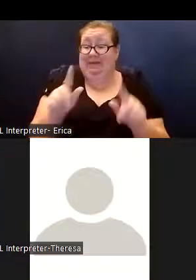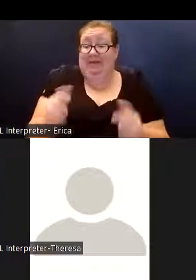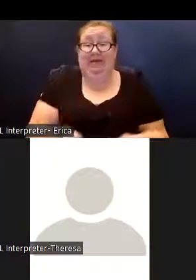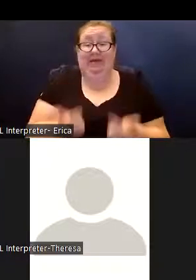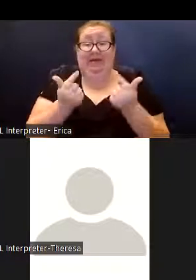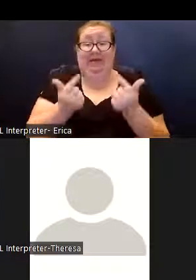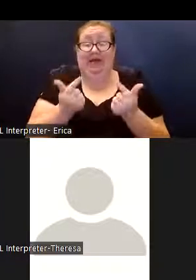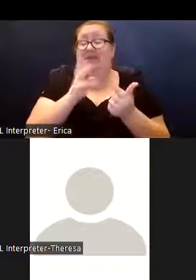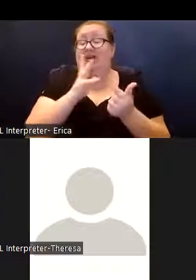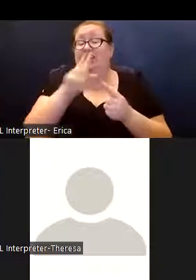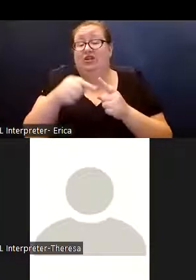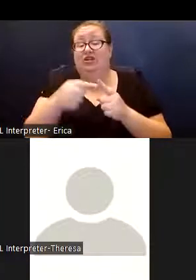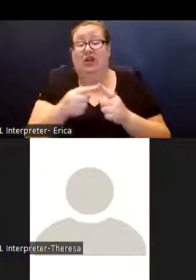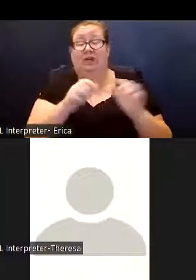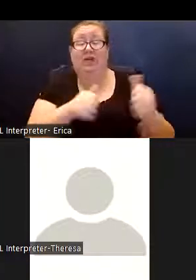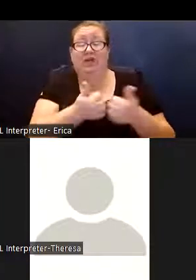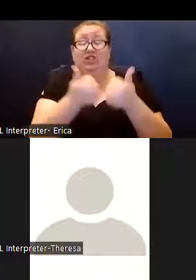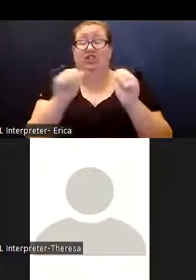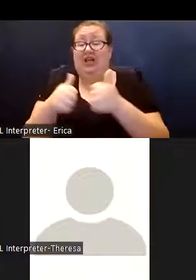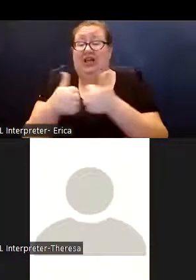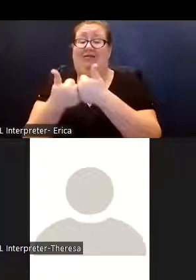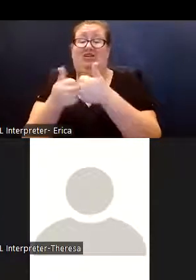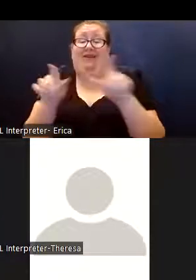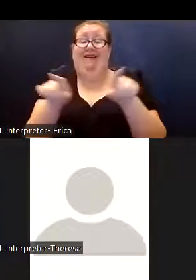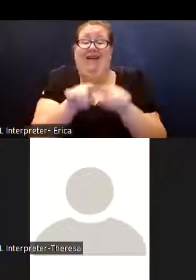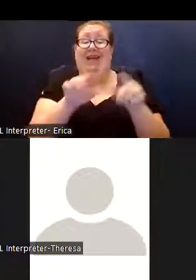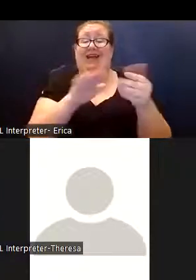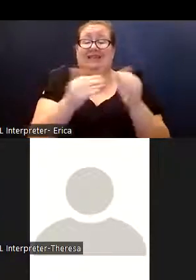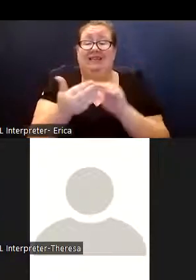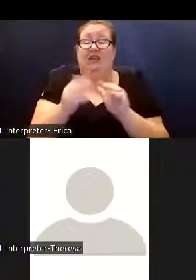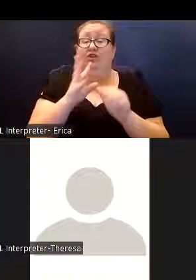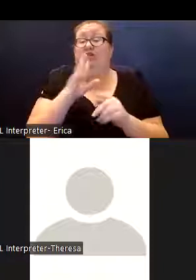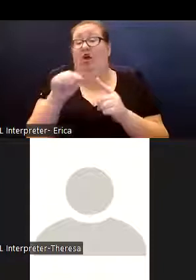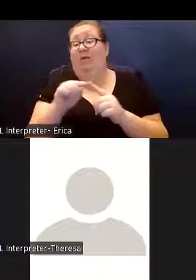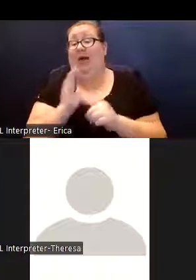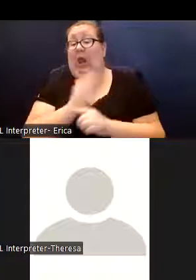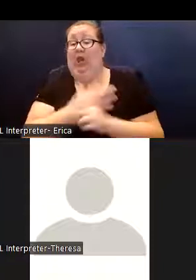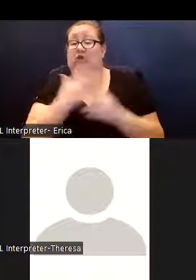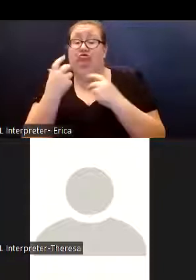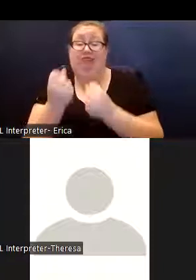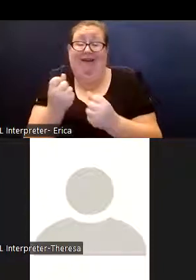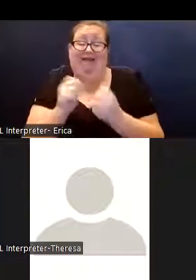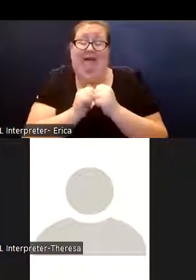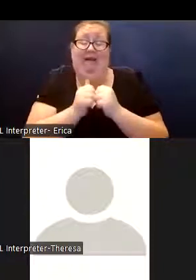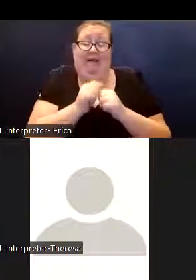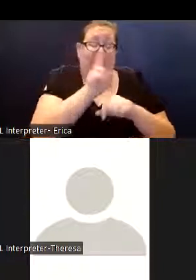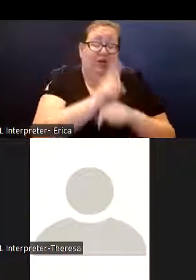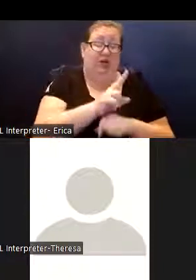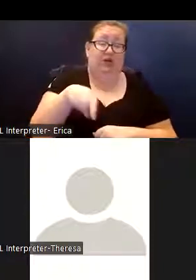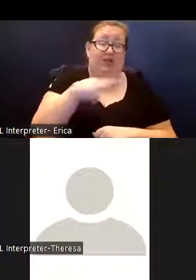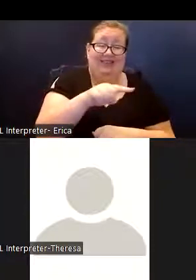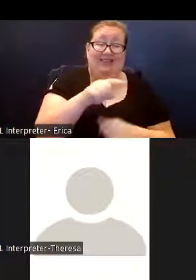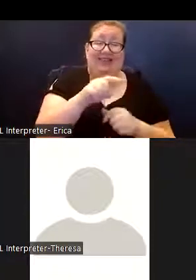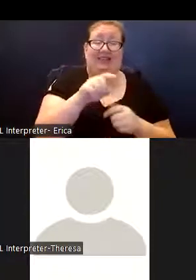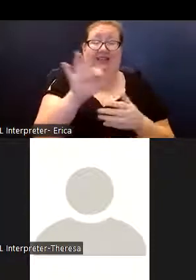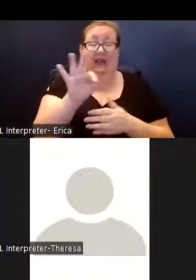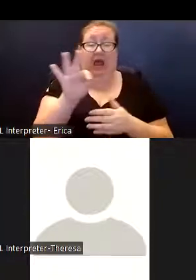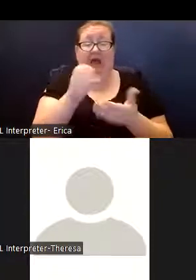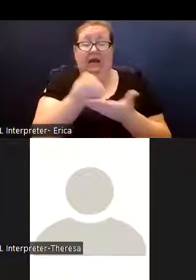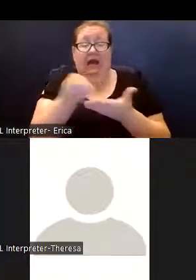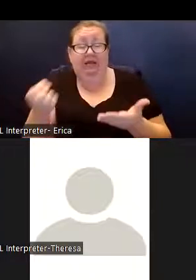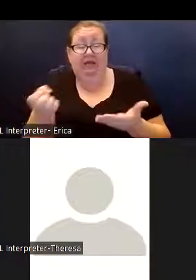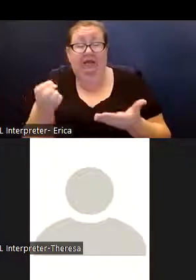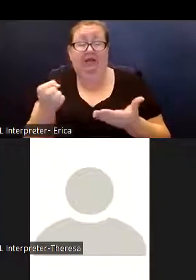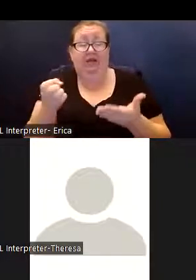about, again, these challenges as a city, talk about our strengths, and talk about how we can use these planning elements to fortify Newark's future.